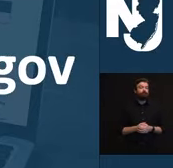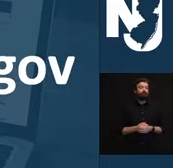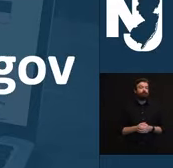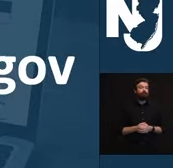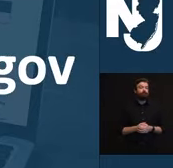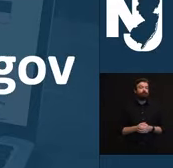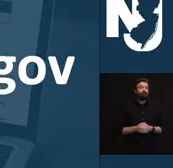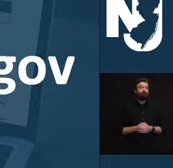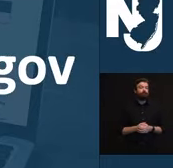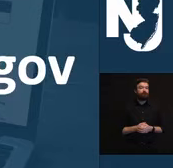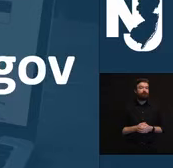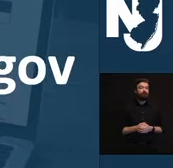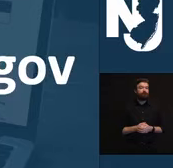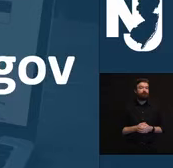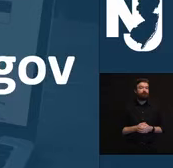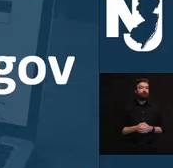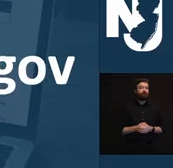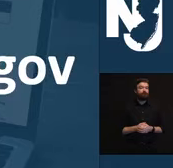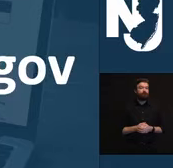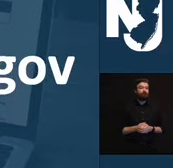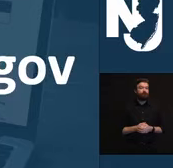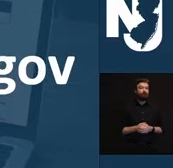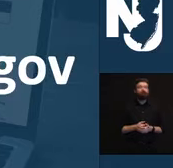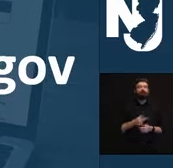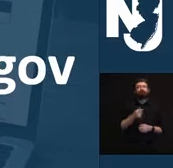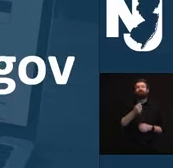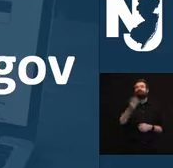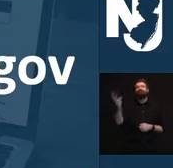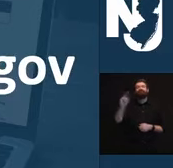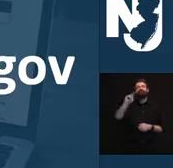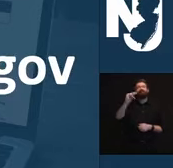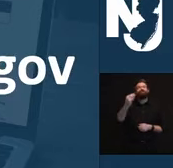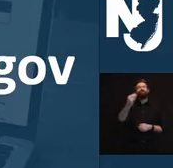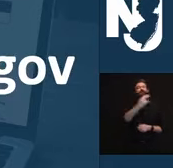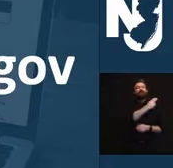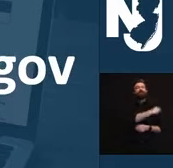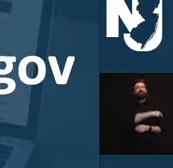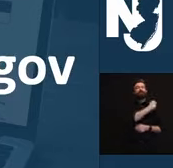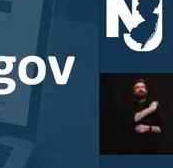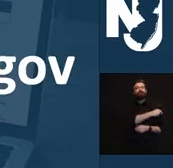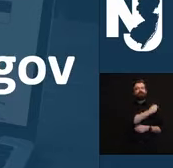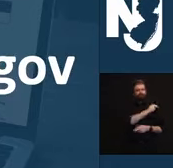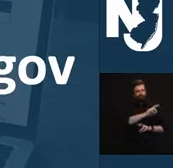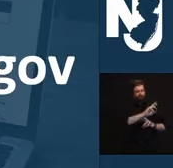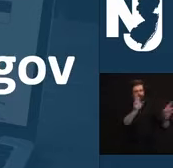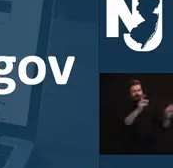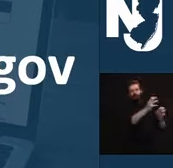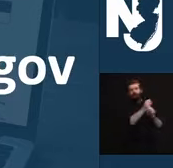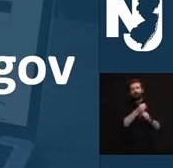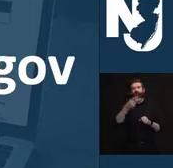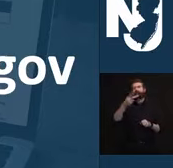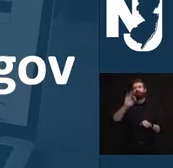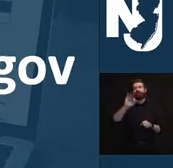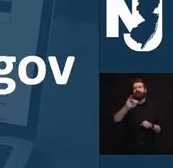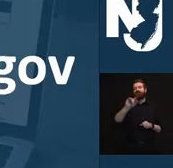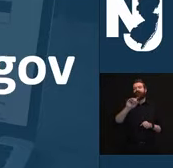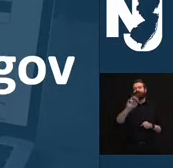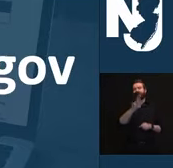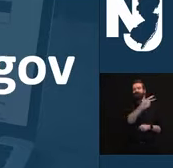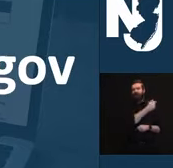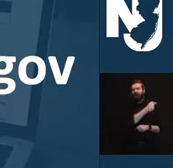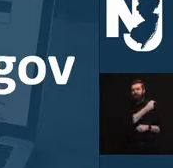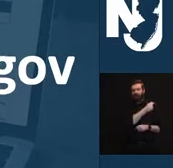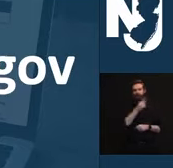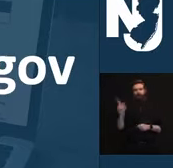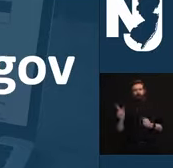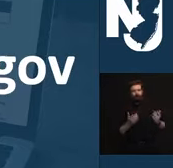Jersey hospitals are pre-positioning to receive the first shipments of Pfizer's coronavirus vaccine. We